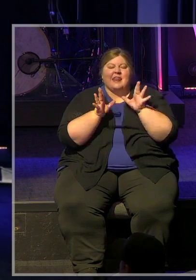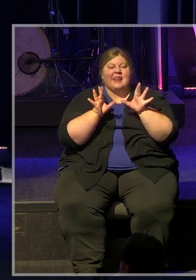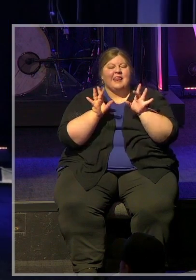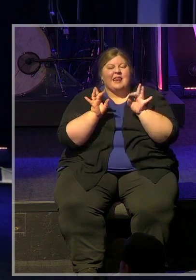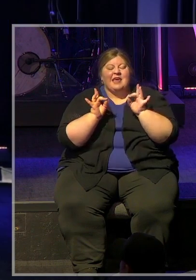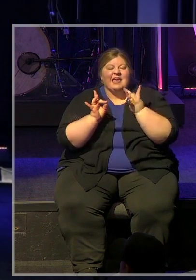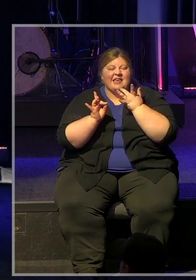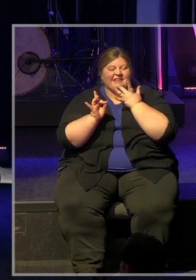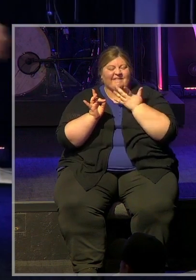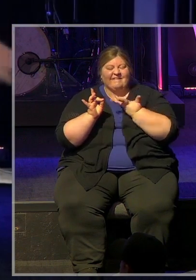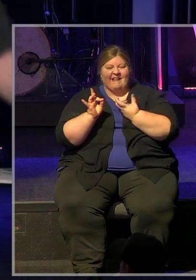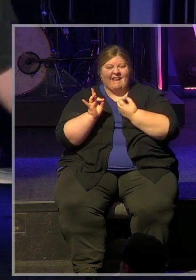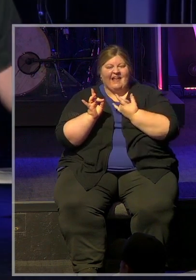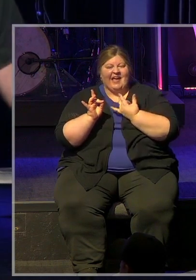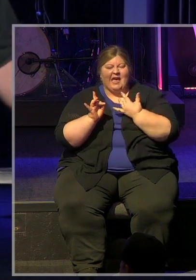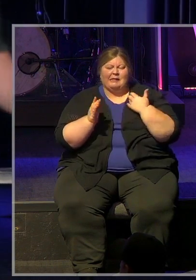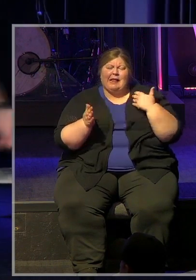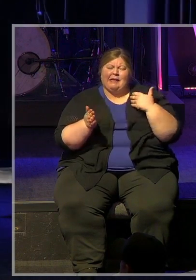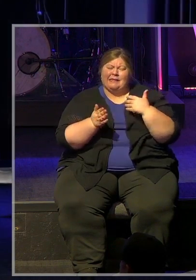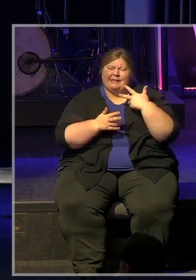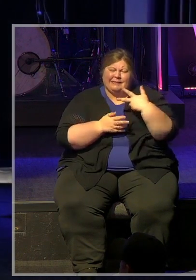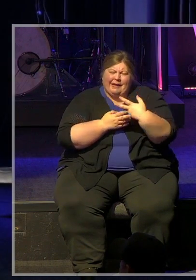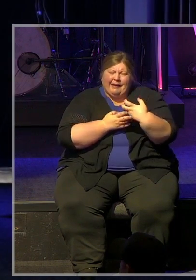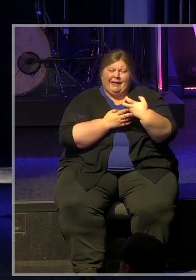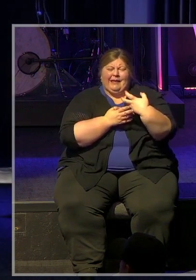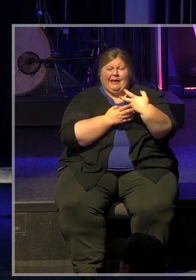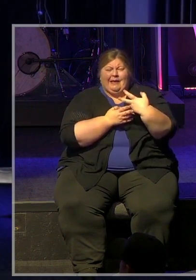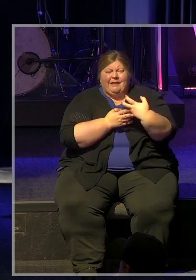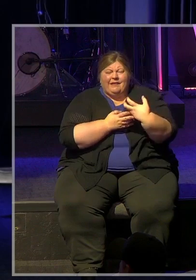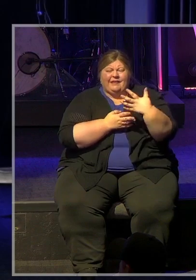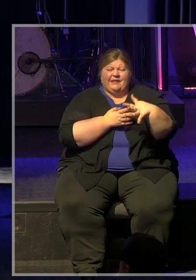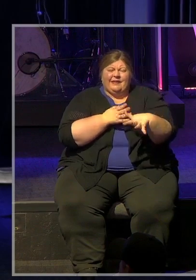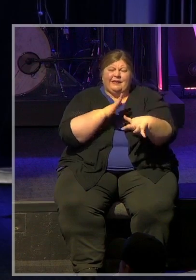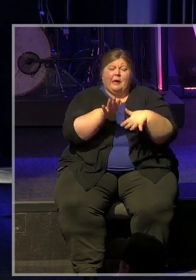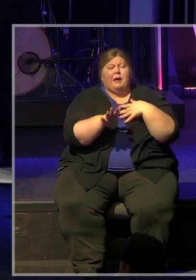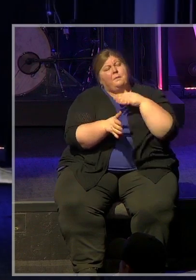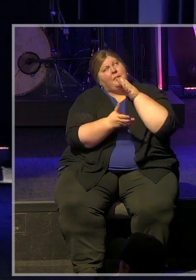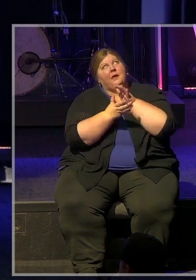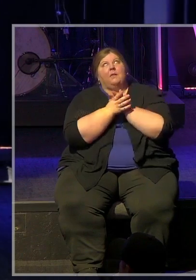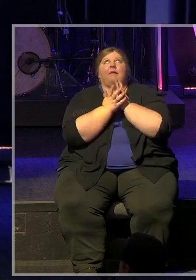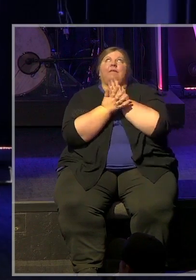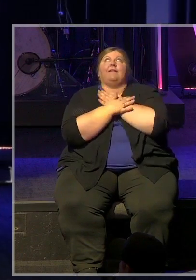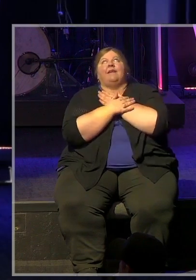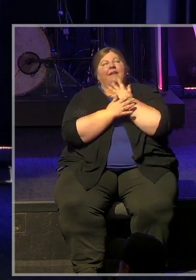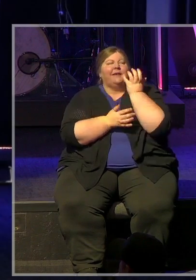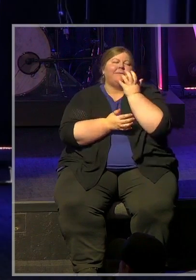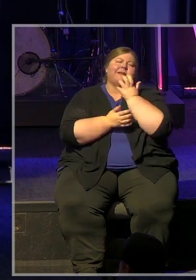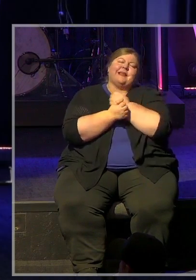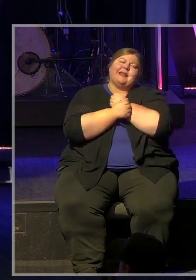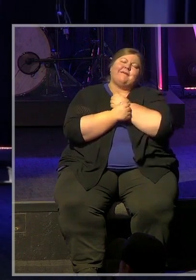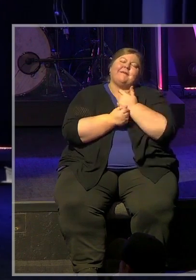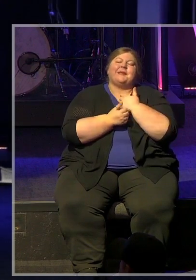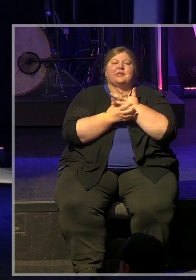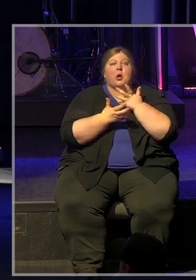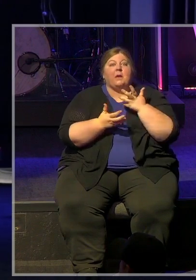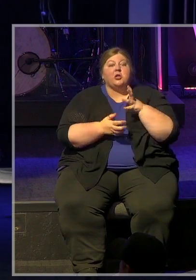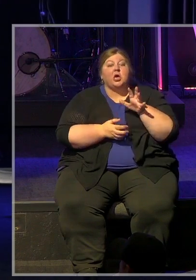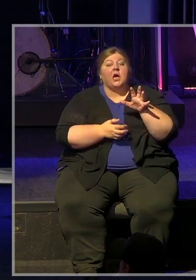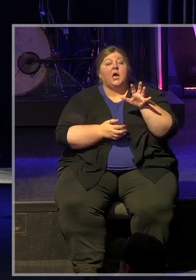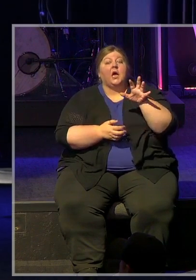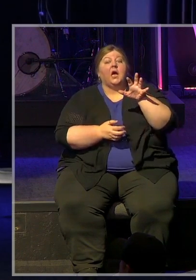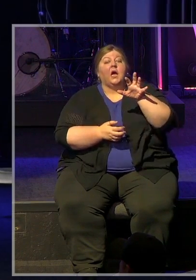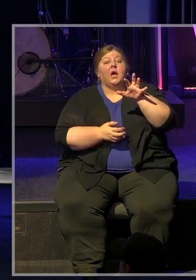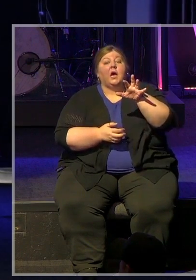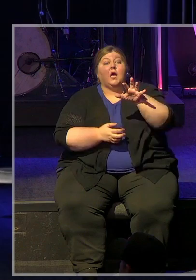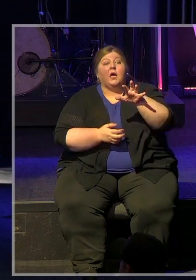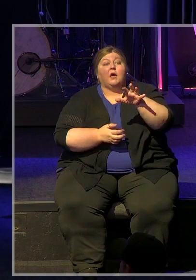can taste them. And as he's getting closer and closer, he's just thinking, like, my wife is so amazing. She loves me so much. And as he reaches up